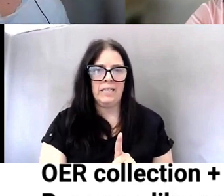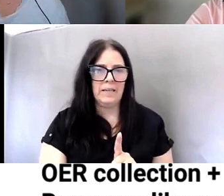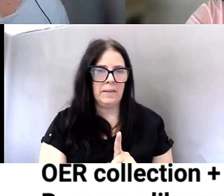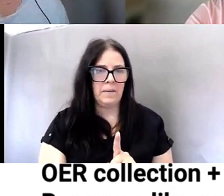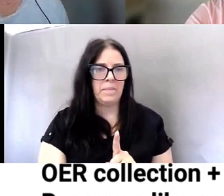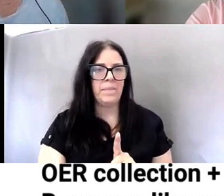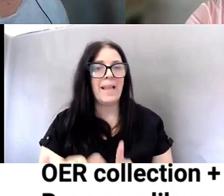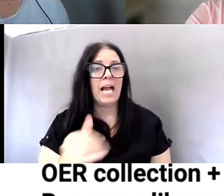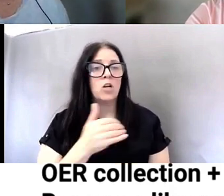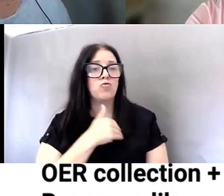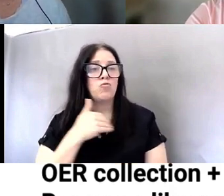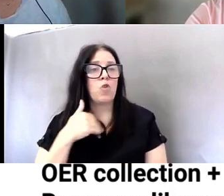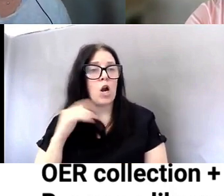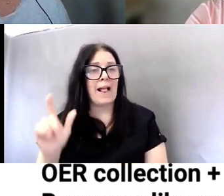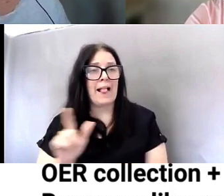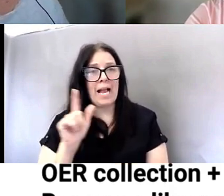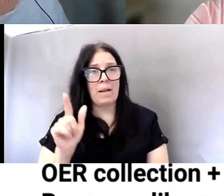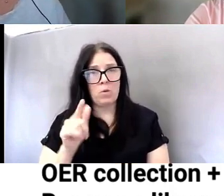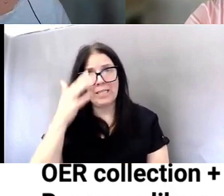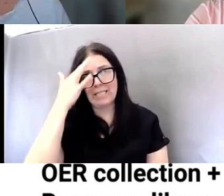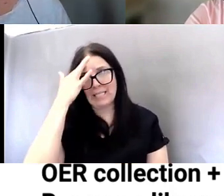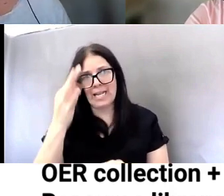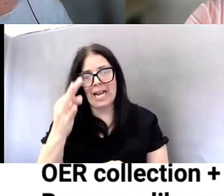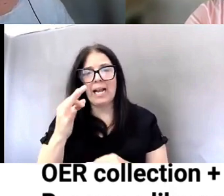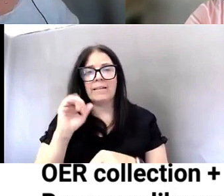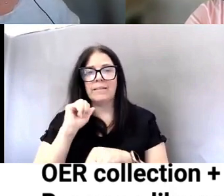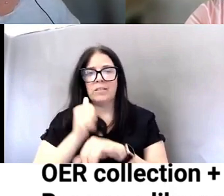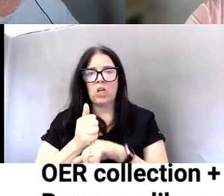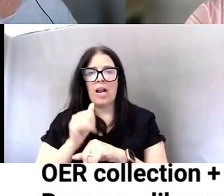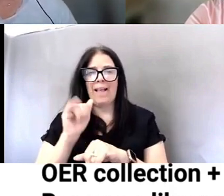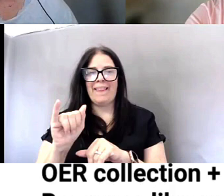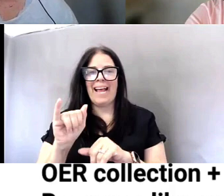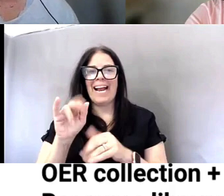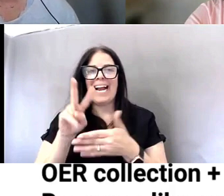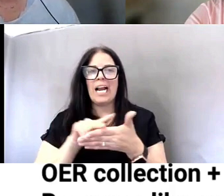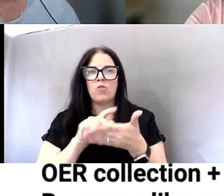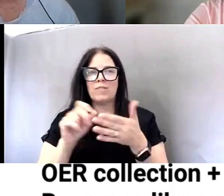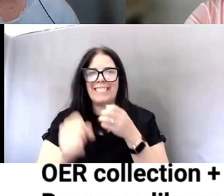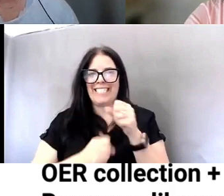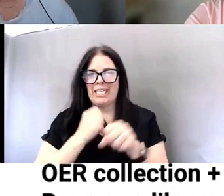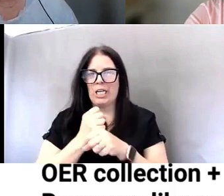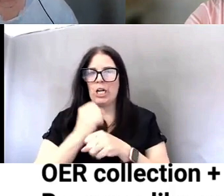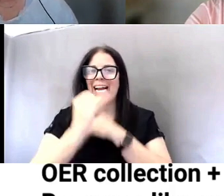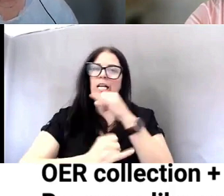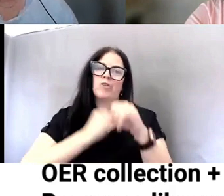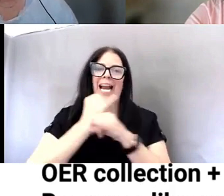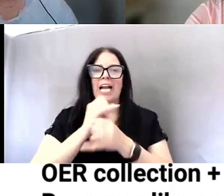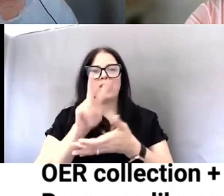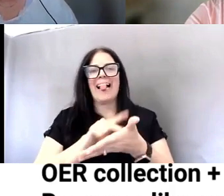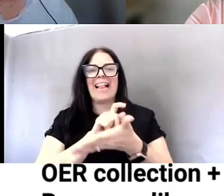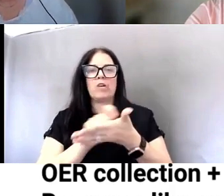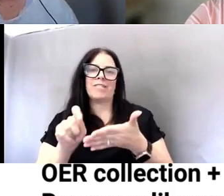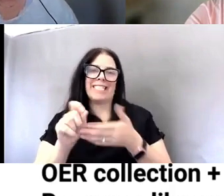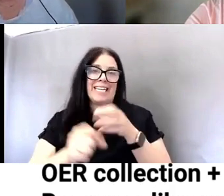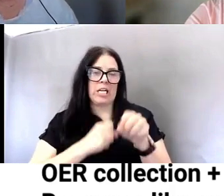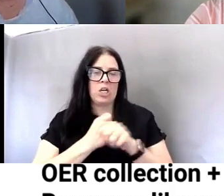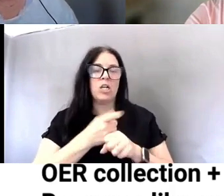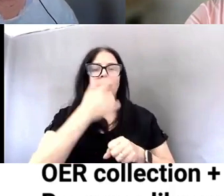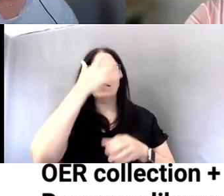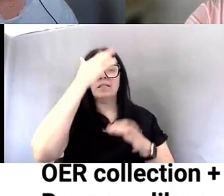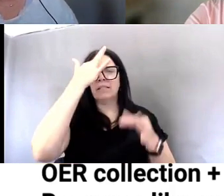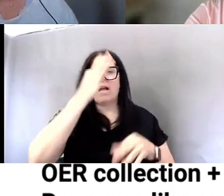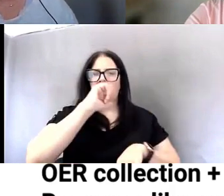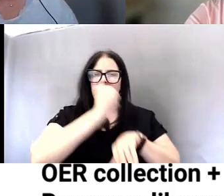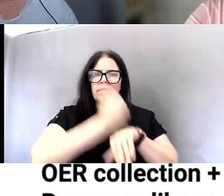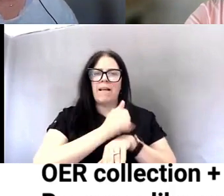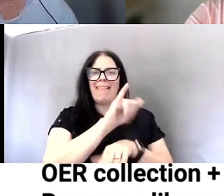Toronto Reference Library, as part of the International Literacy Year, started this literacy collection